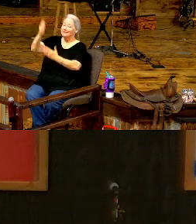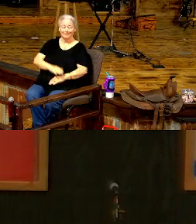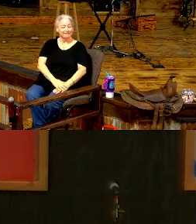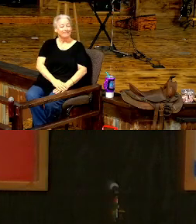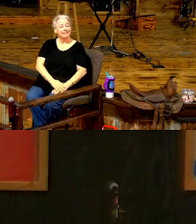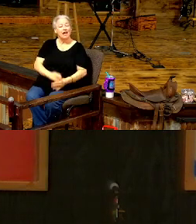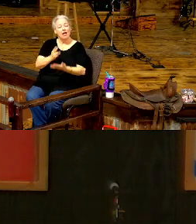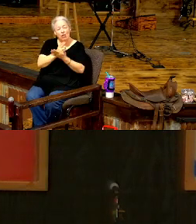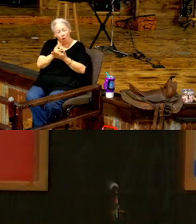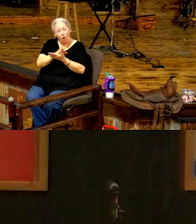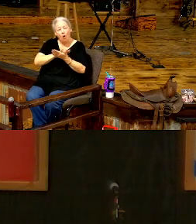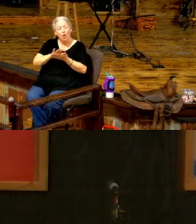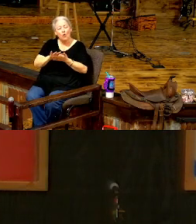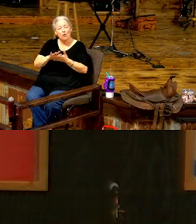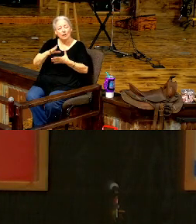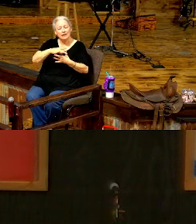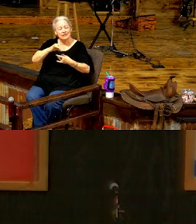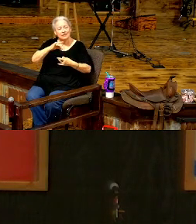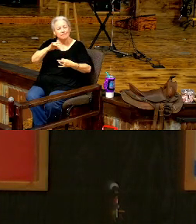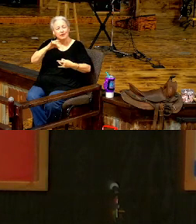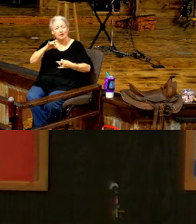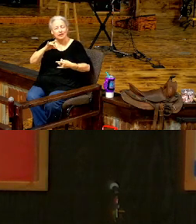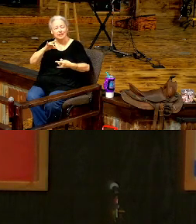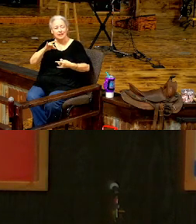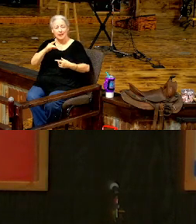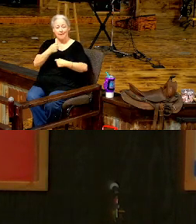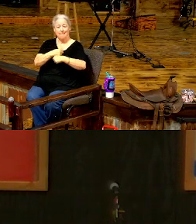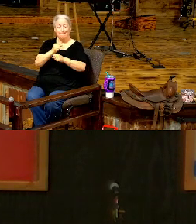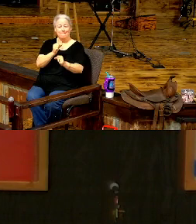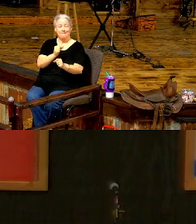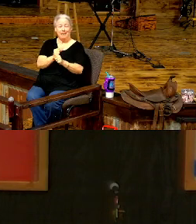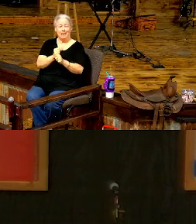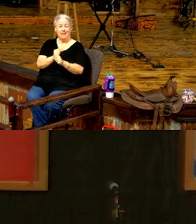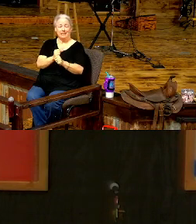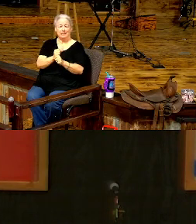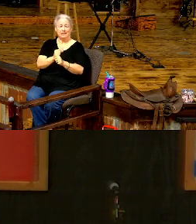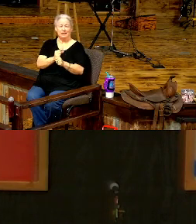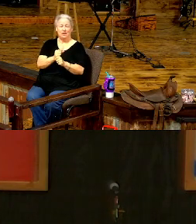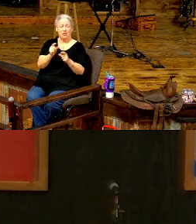The Holy Spirit validates the message in which we preach.